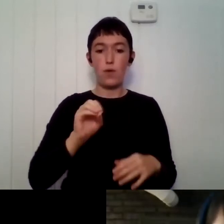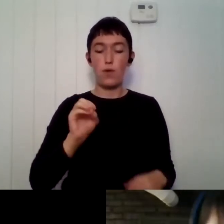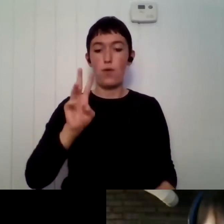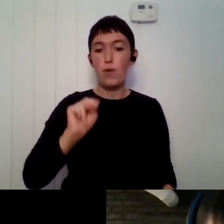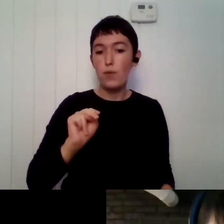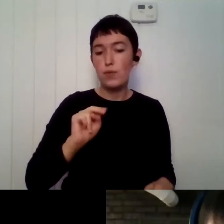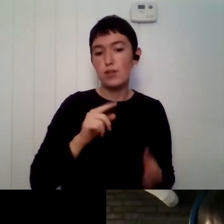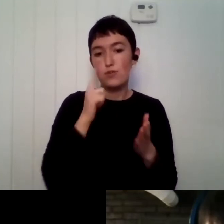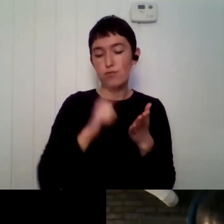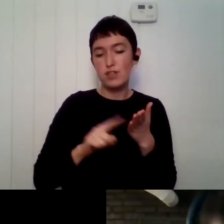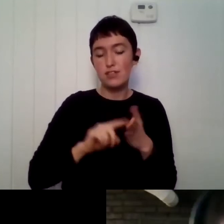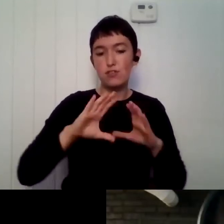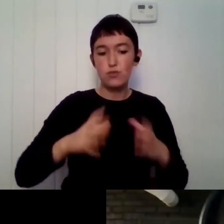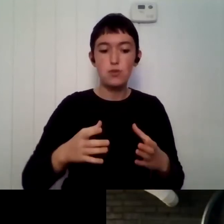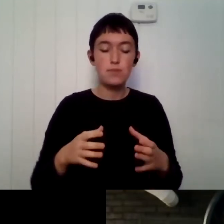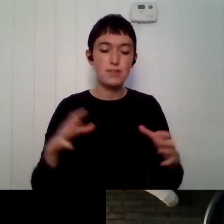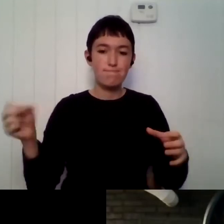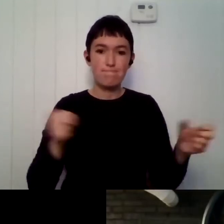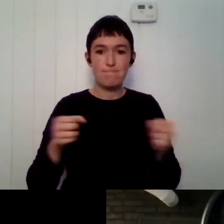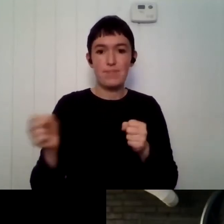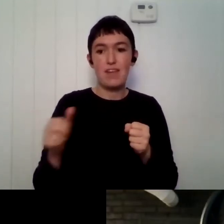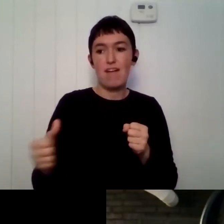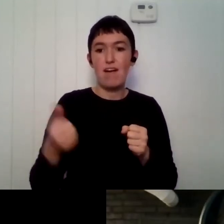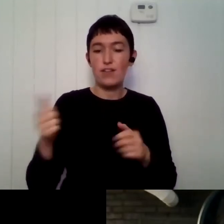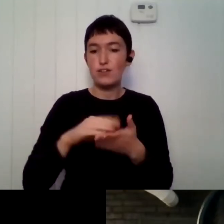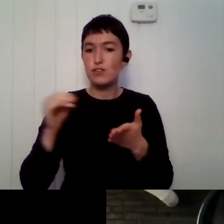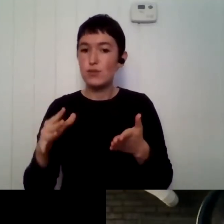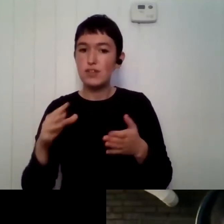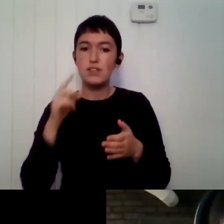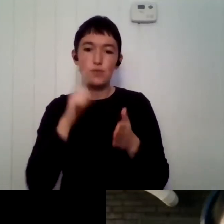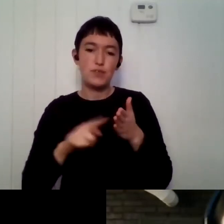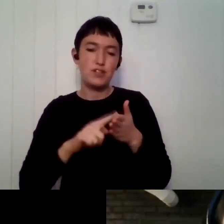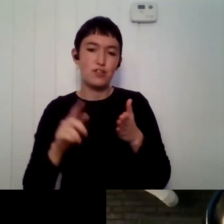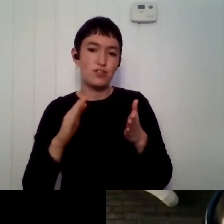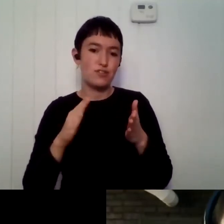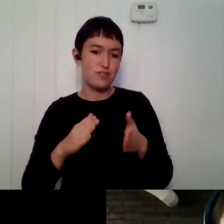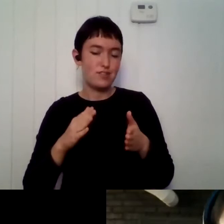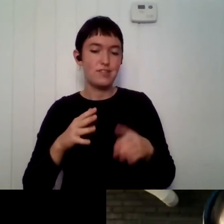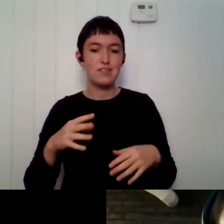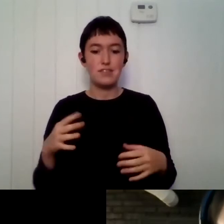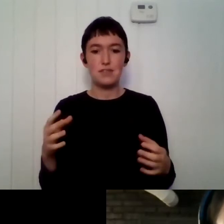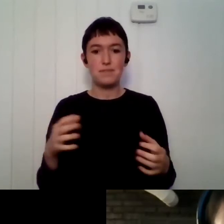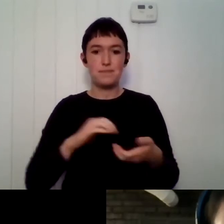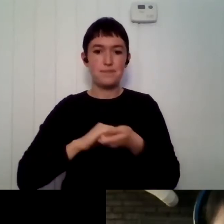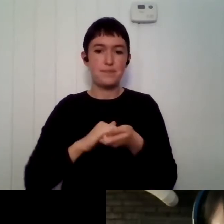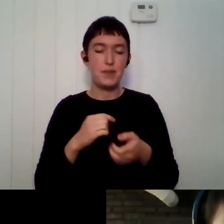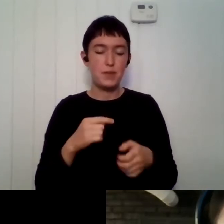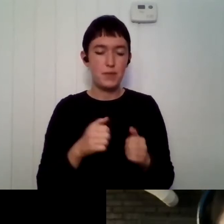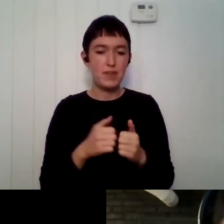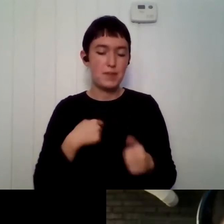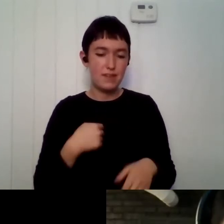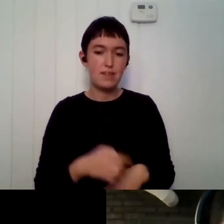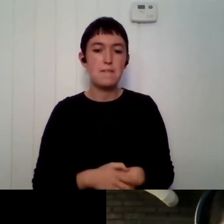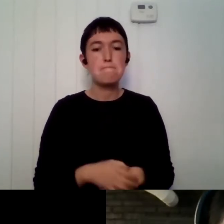to also explore these ideas with you. So that for me is hard. Also like choosing what to work for.